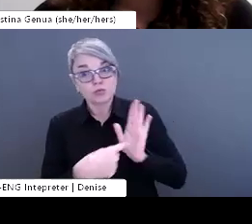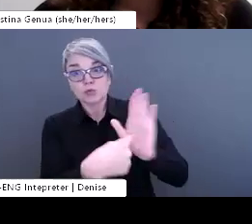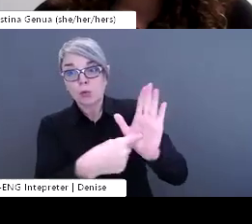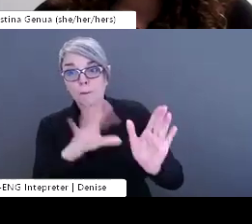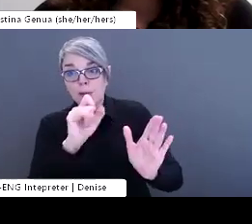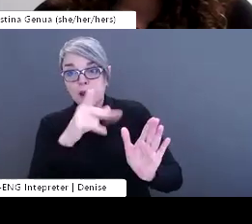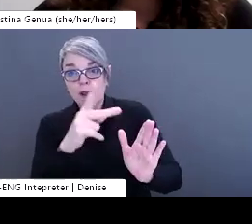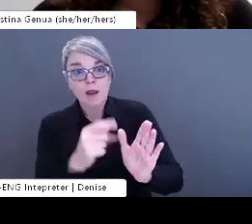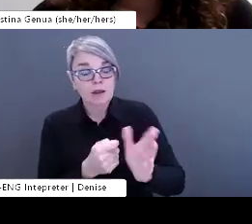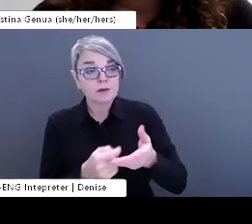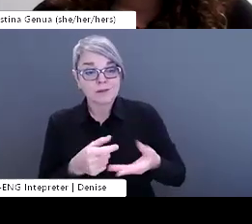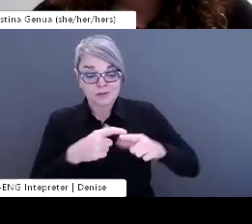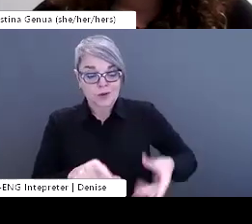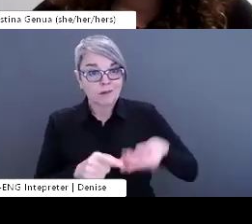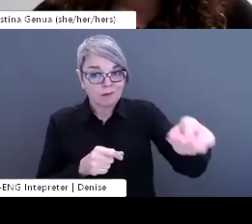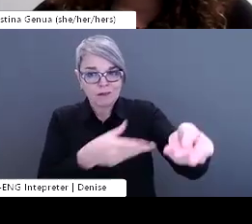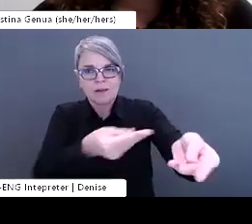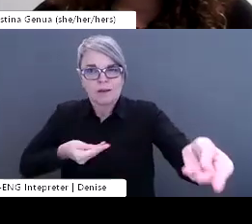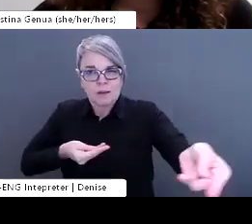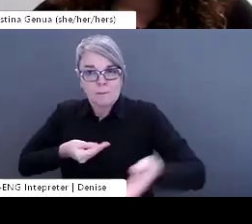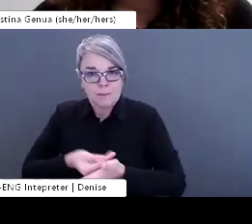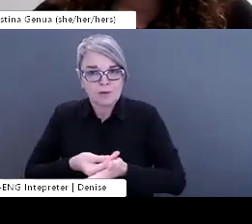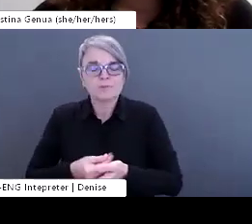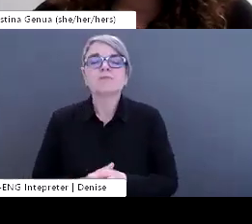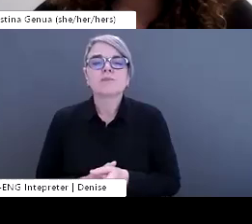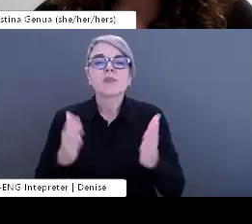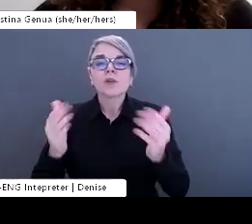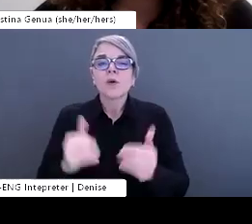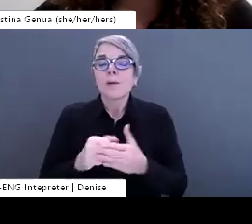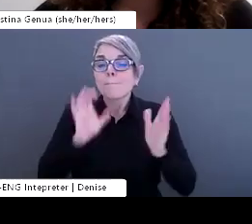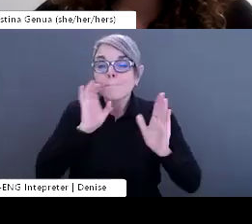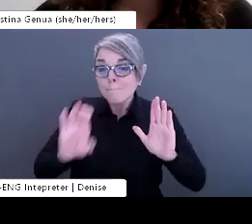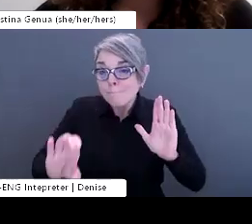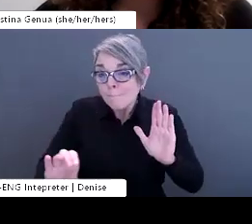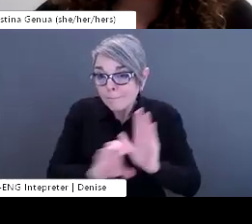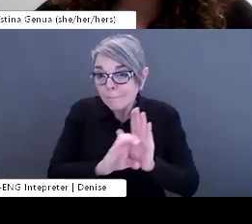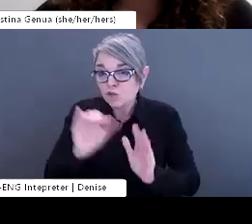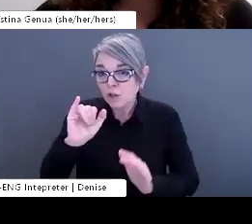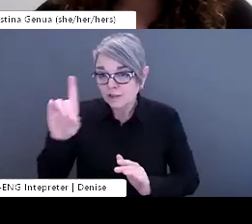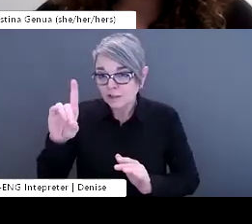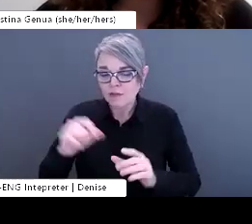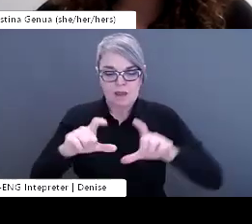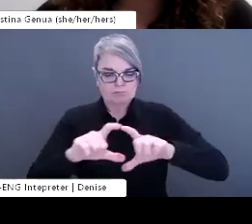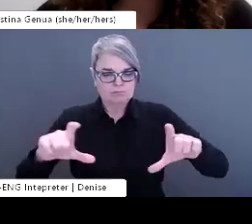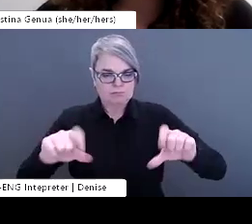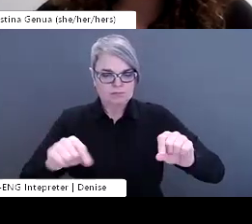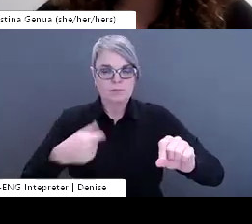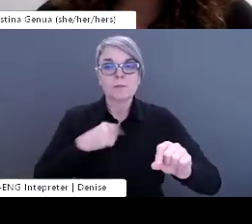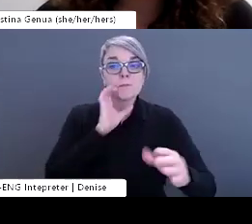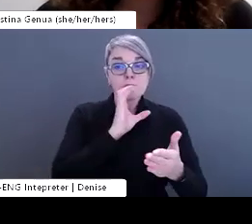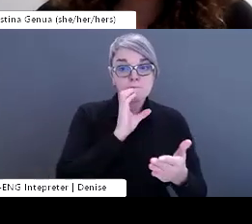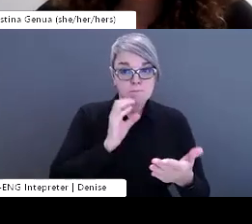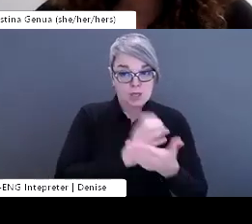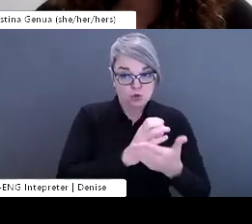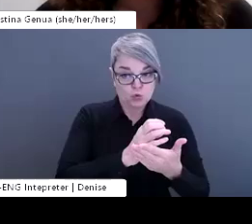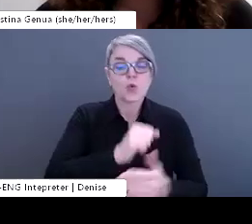photo ID, it's a piece of identification that has your photo and your signature on it. So for example, a driver's